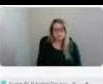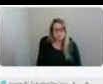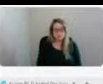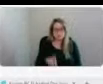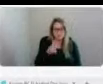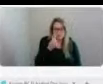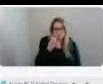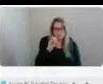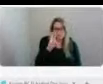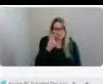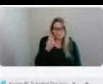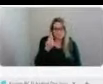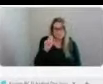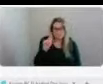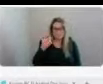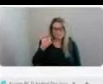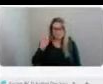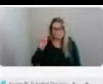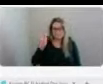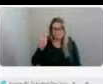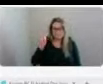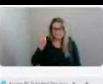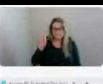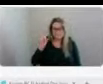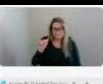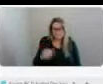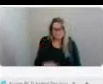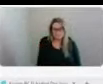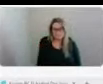robert federer robert